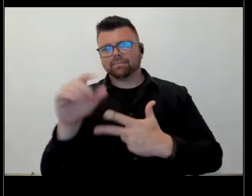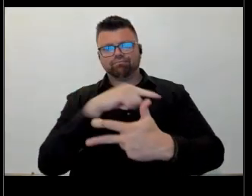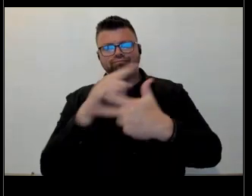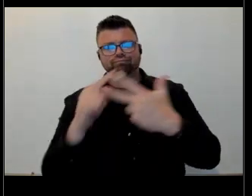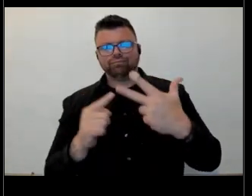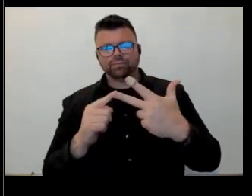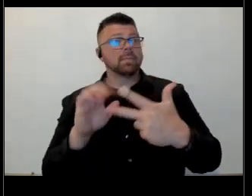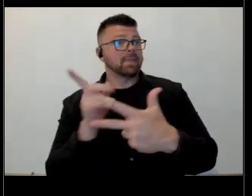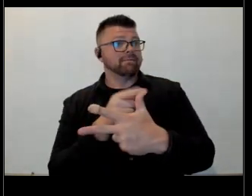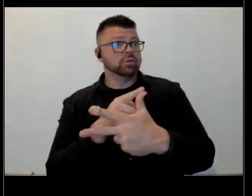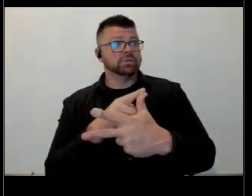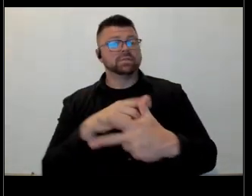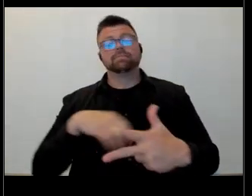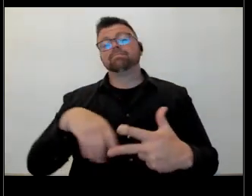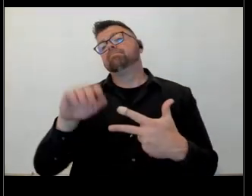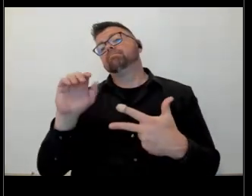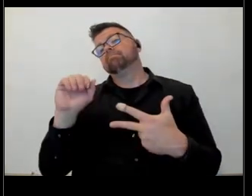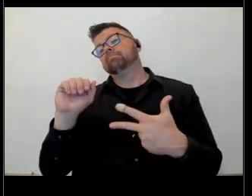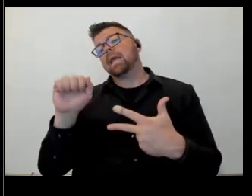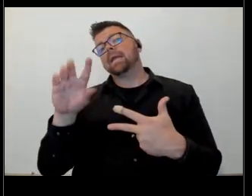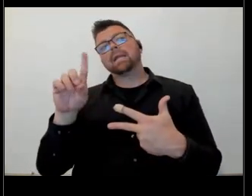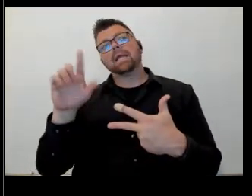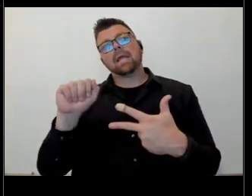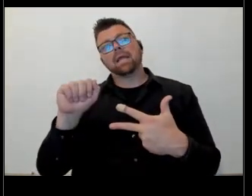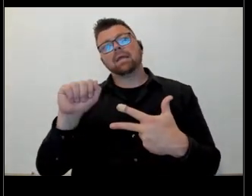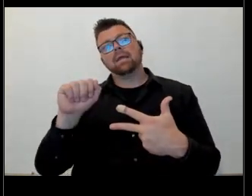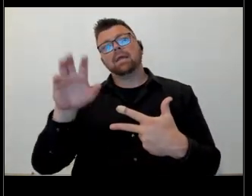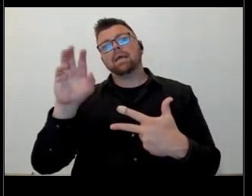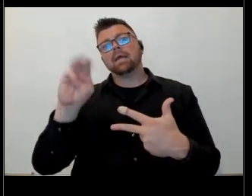Your first option, ADA